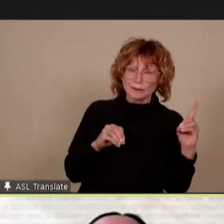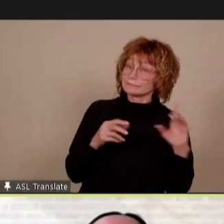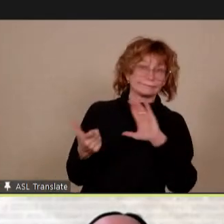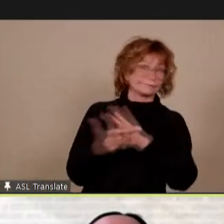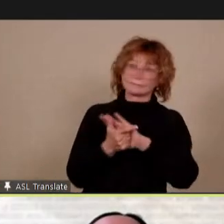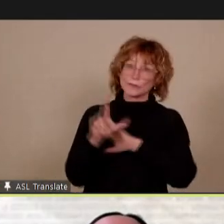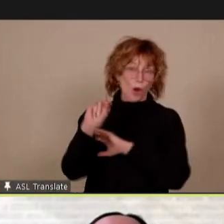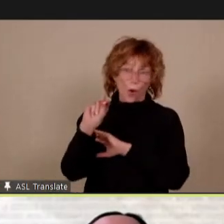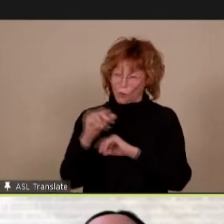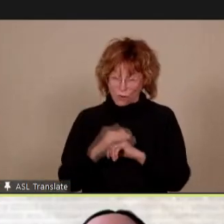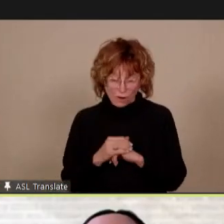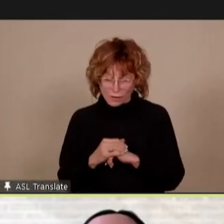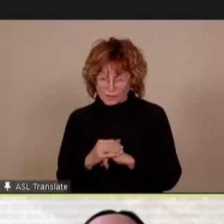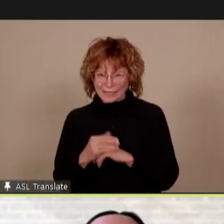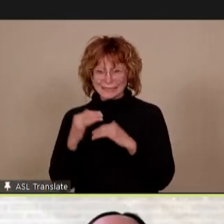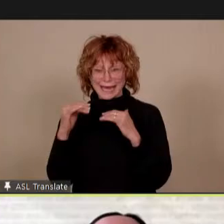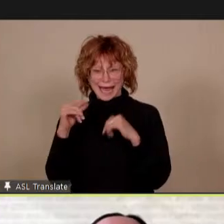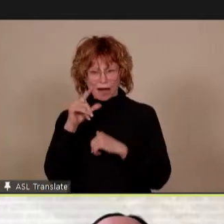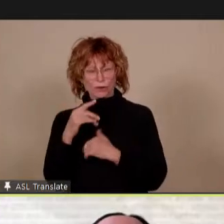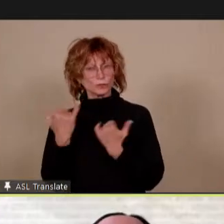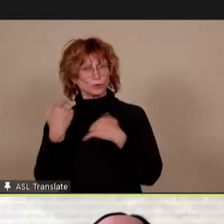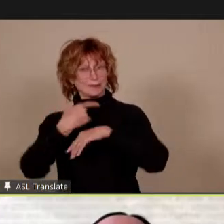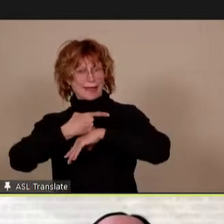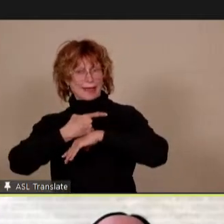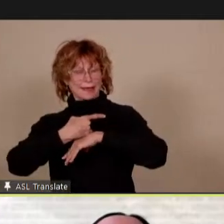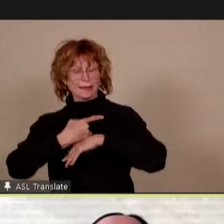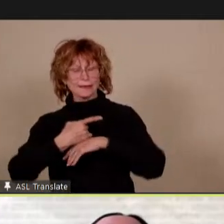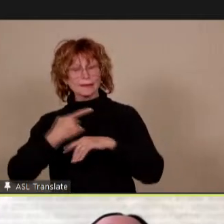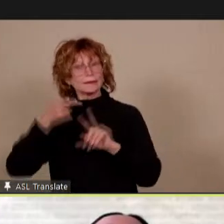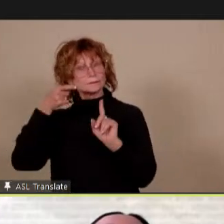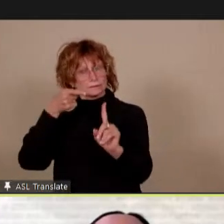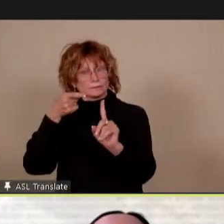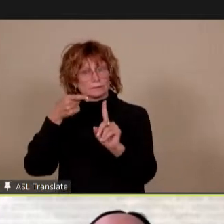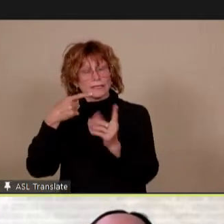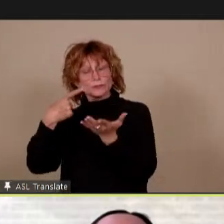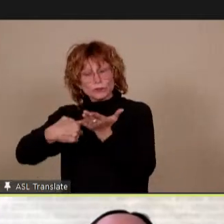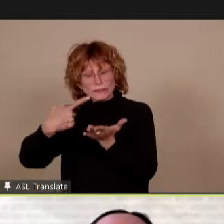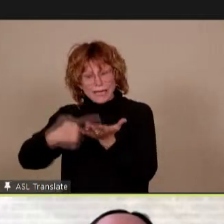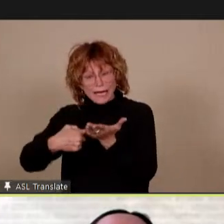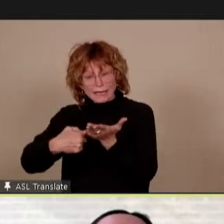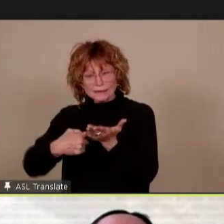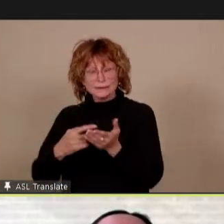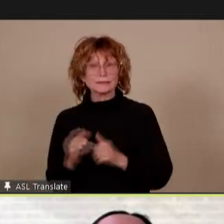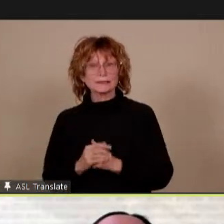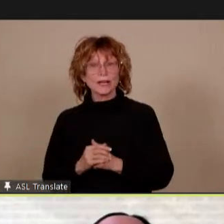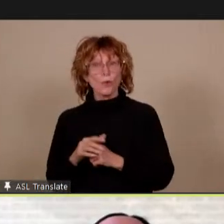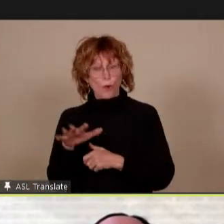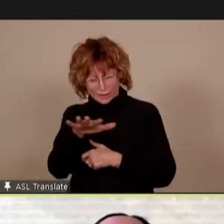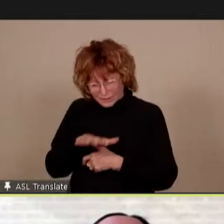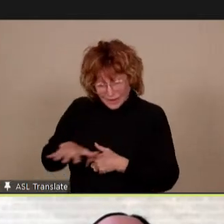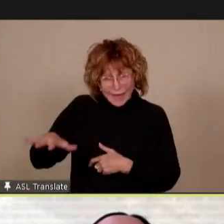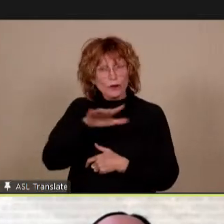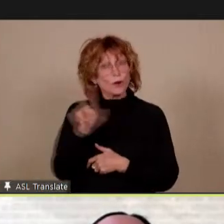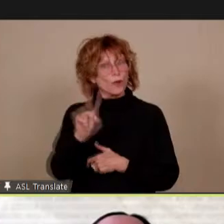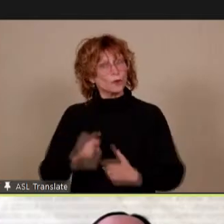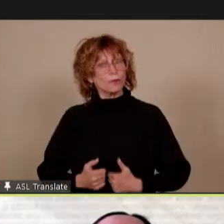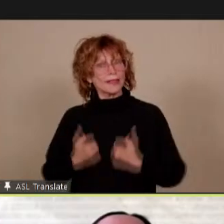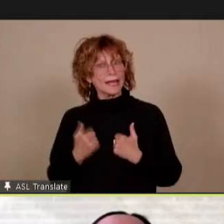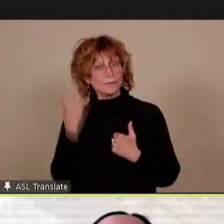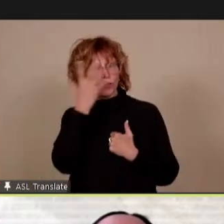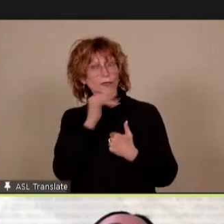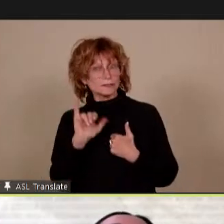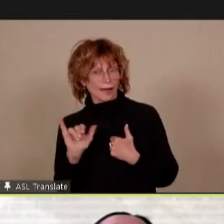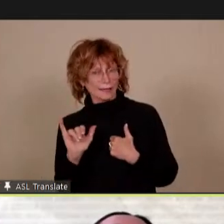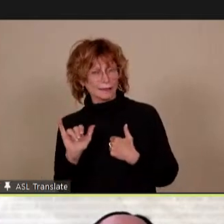meeting today in this workshop today is to discuss what your neighborhood looks like as it relates